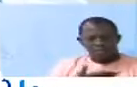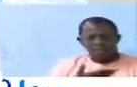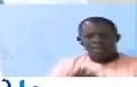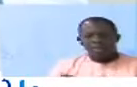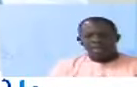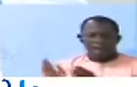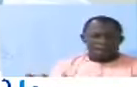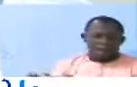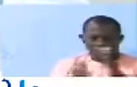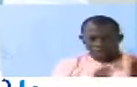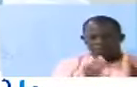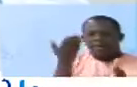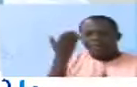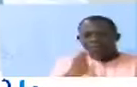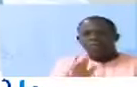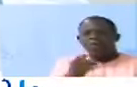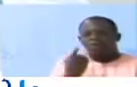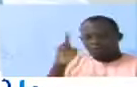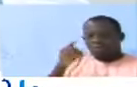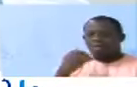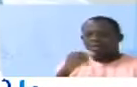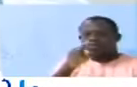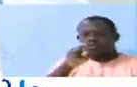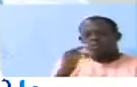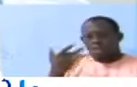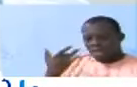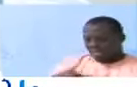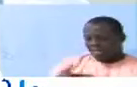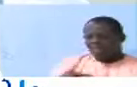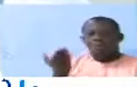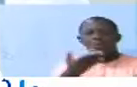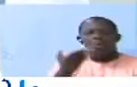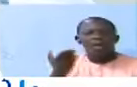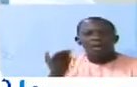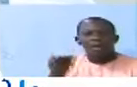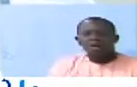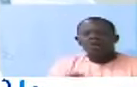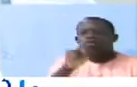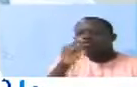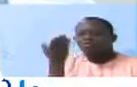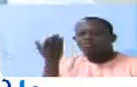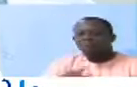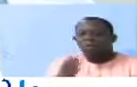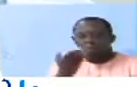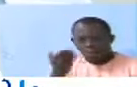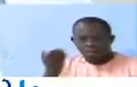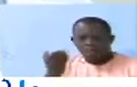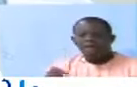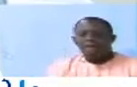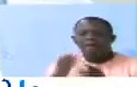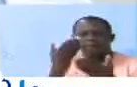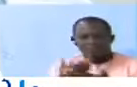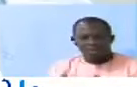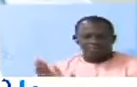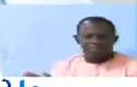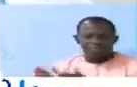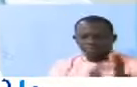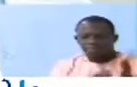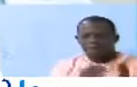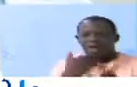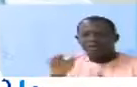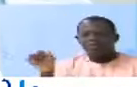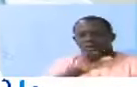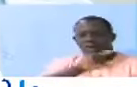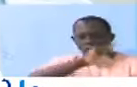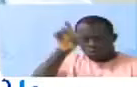Apart from where you lived and where you were coming from? Ning abota ibota mintola ndung e sabato de mintola ning abota nyinin kar fulol